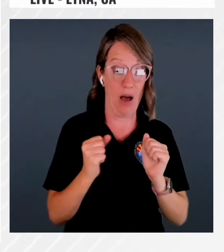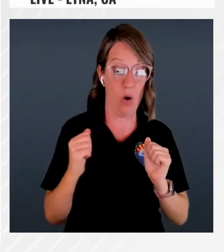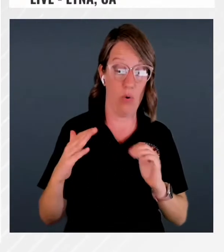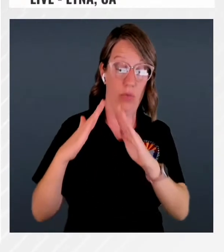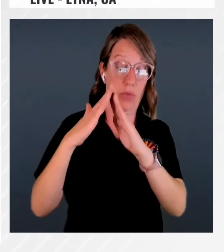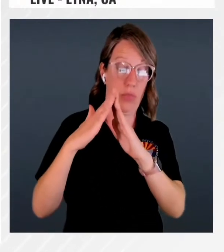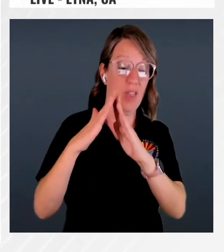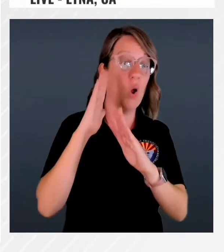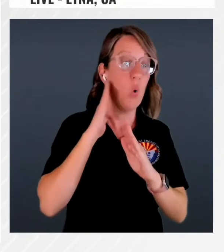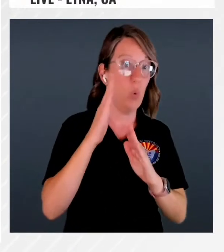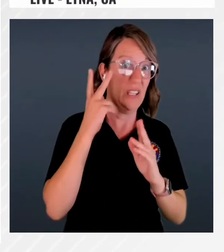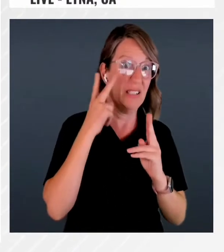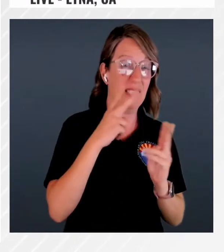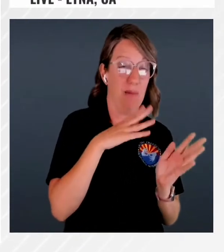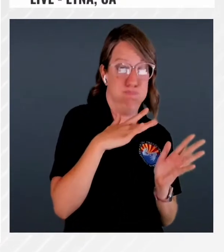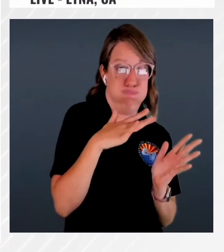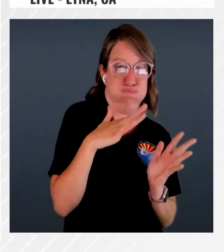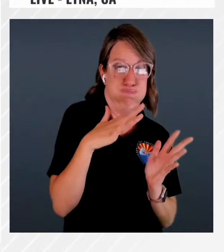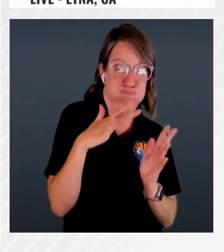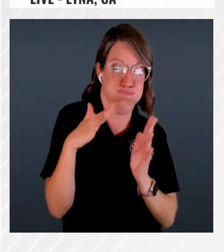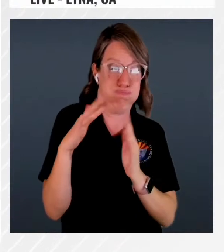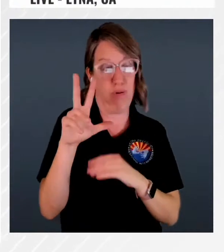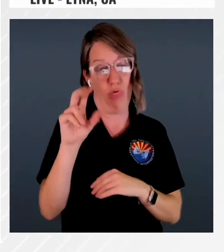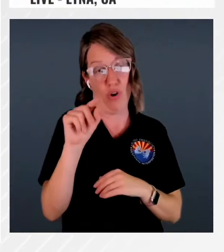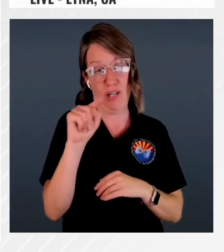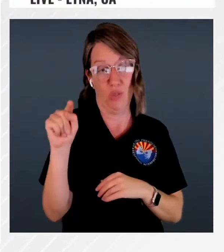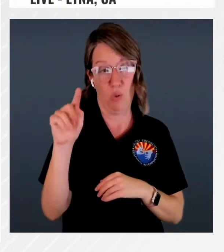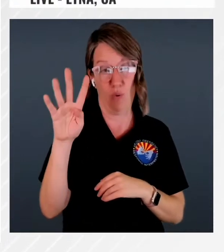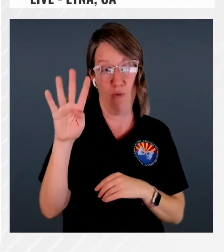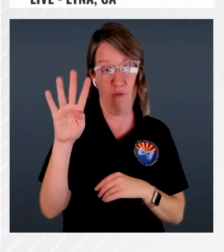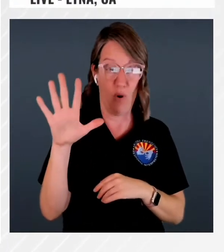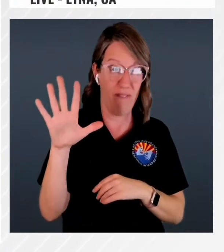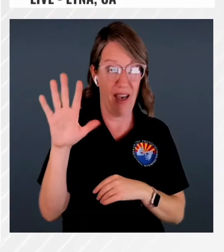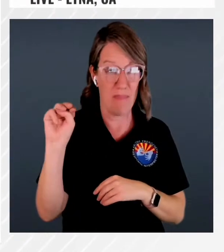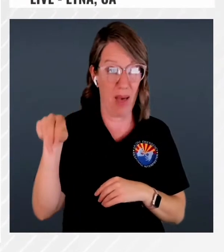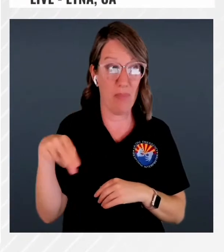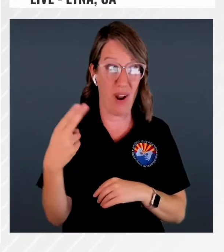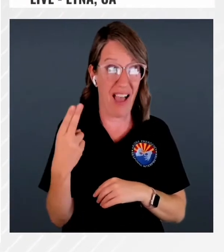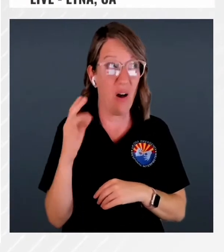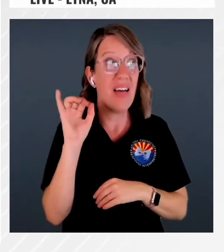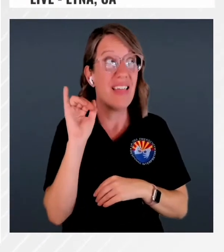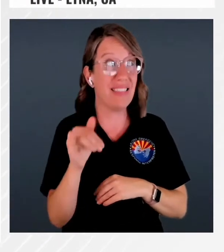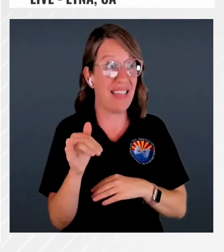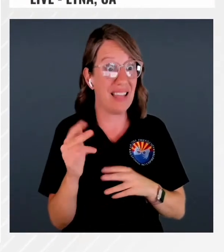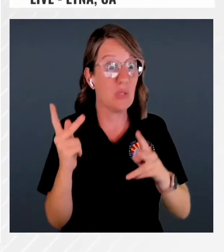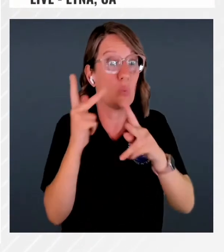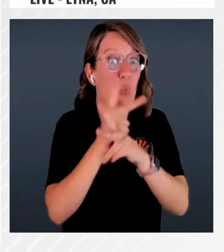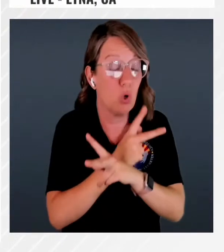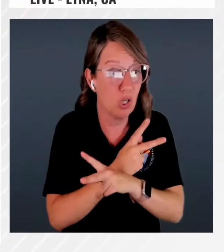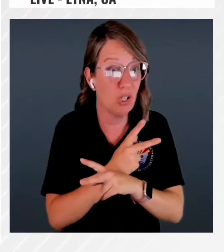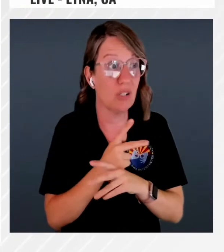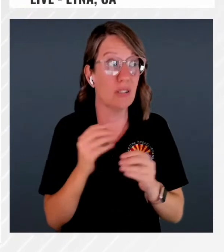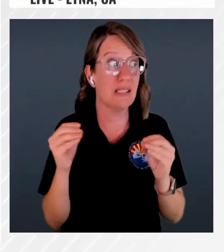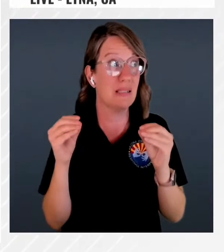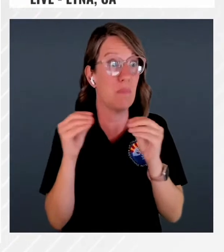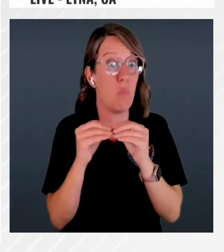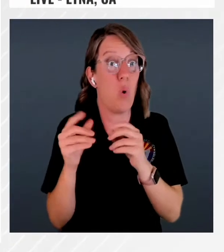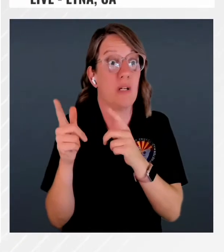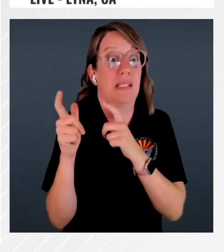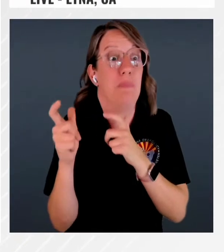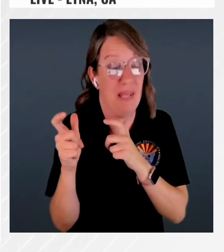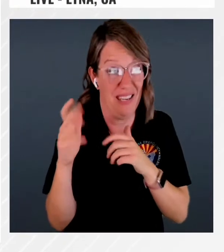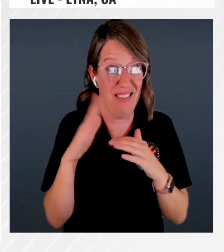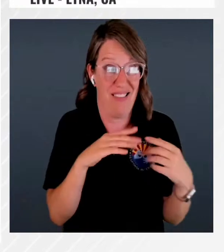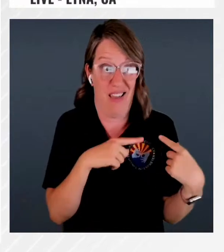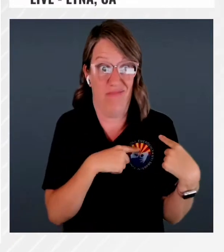per hour range, which is a good deal higher than the winds that have been experienced on the fire for most of its duration. So